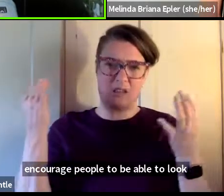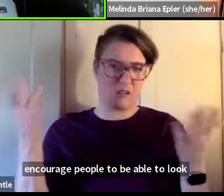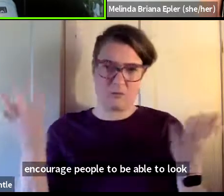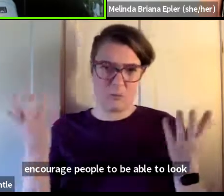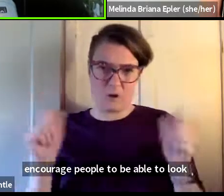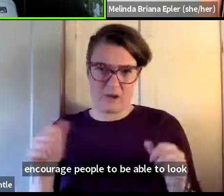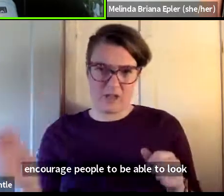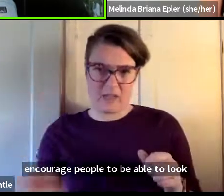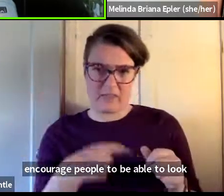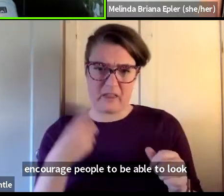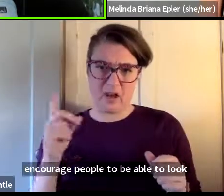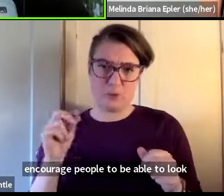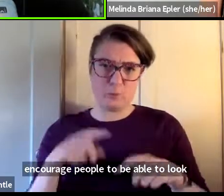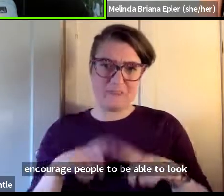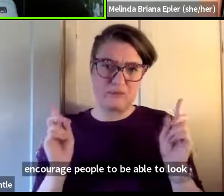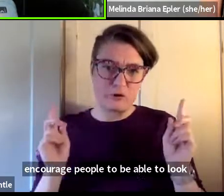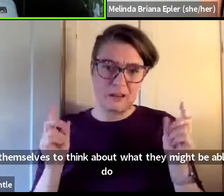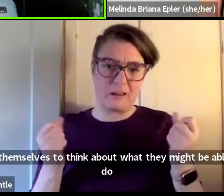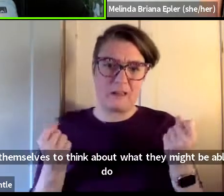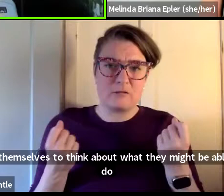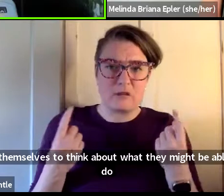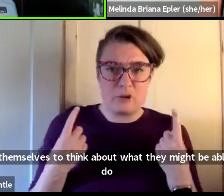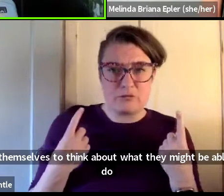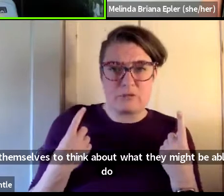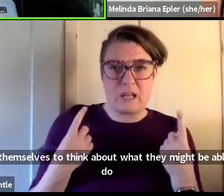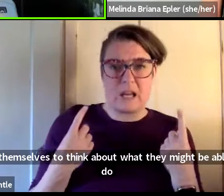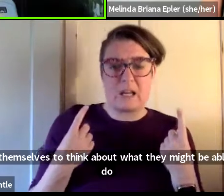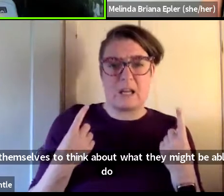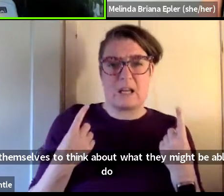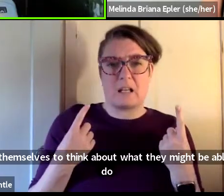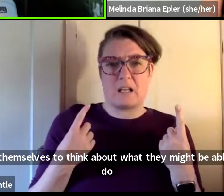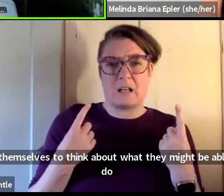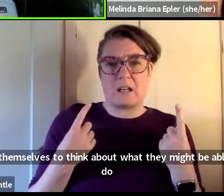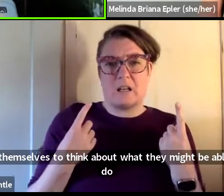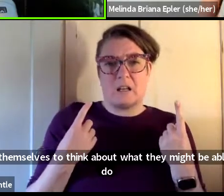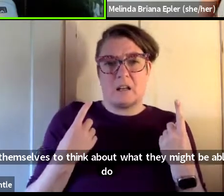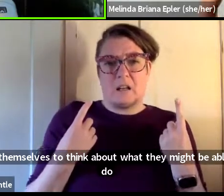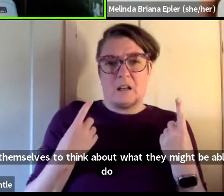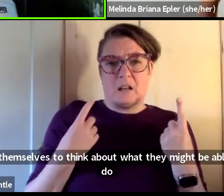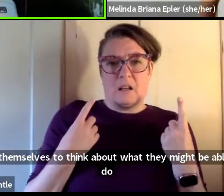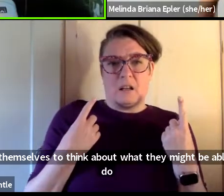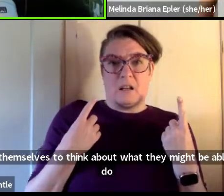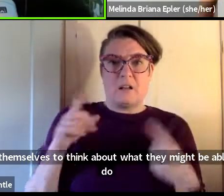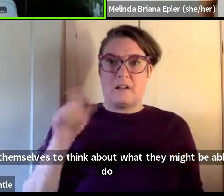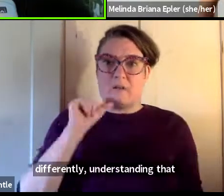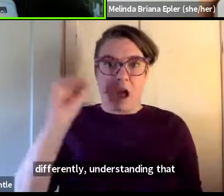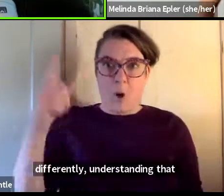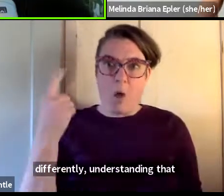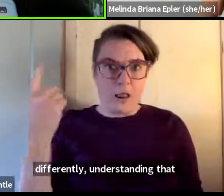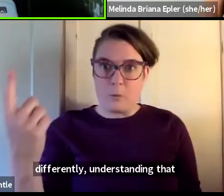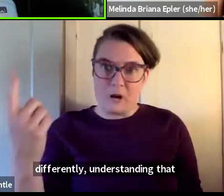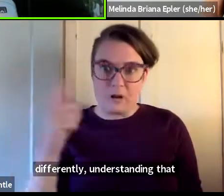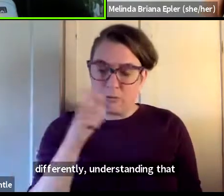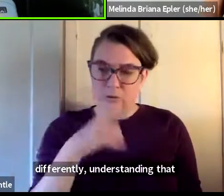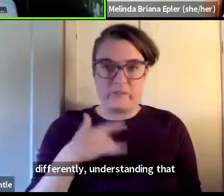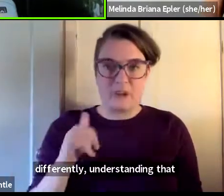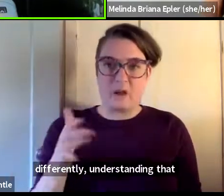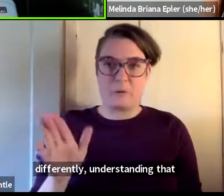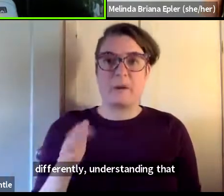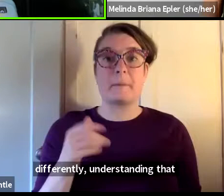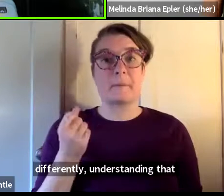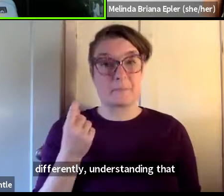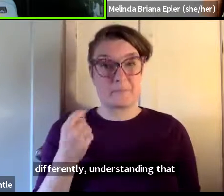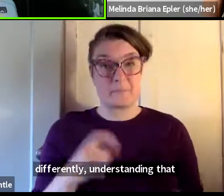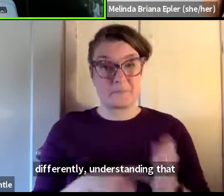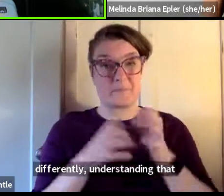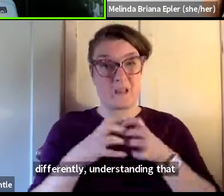to do differently, understanding that they're not the only ones. But that, that involves